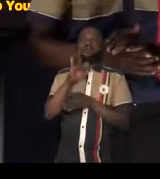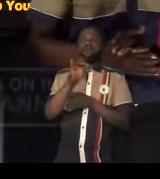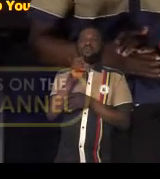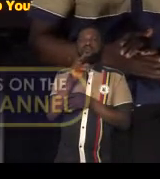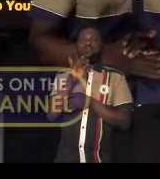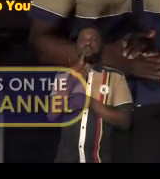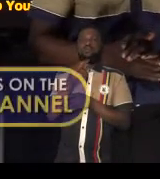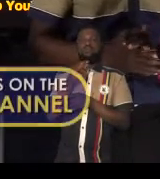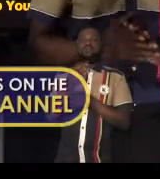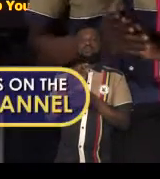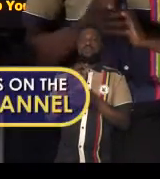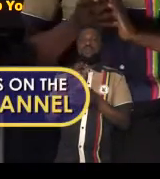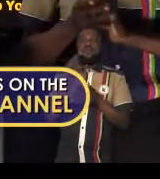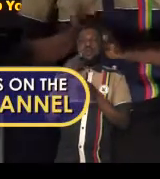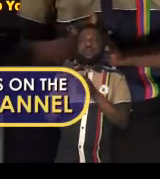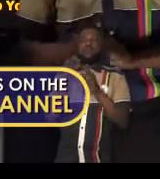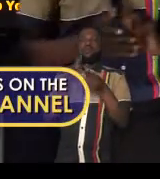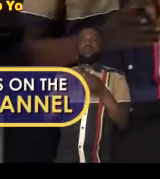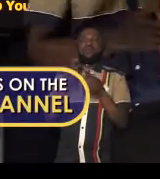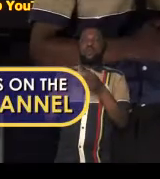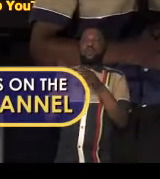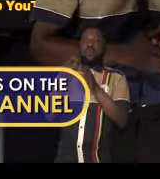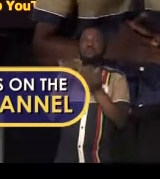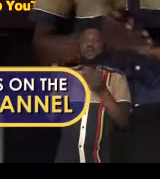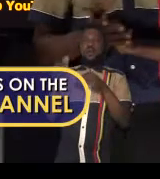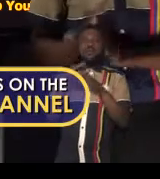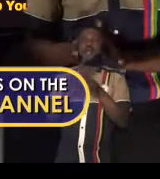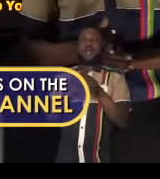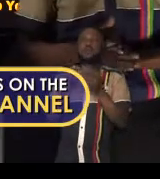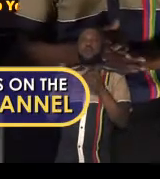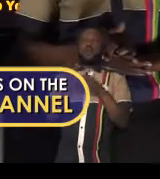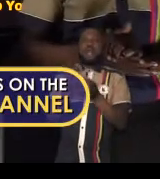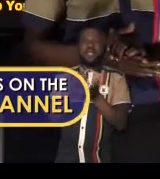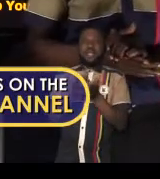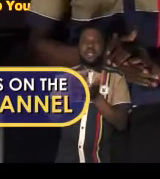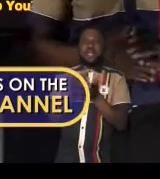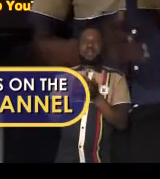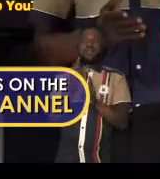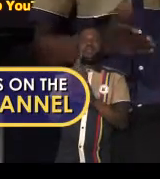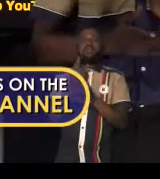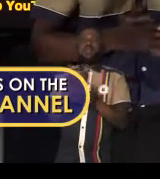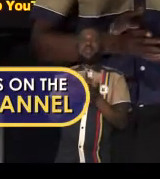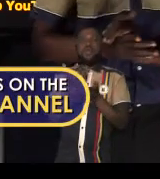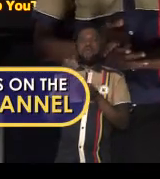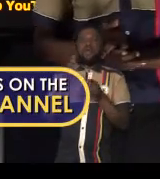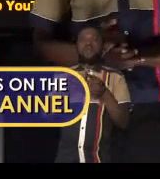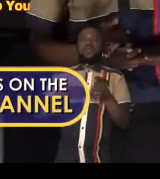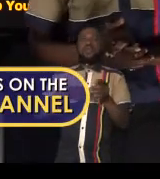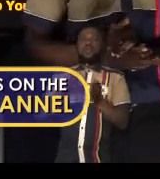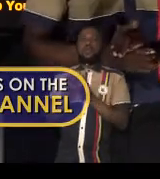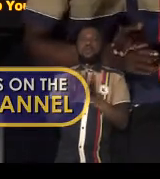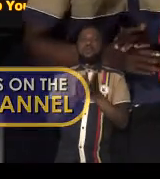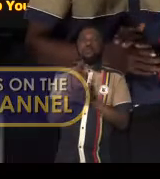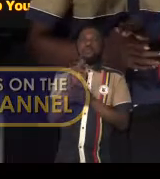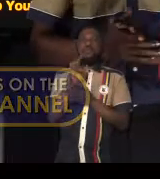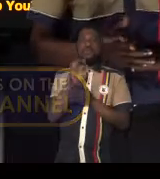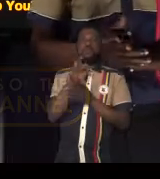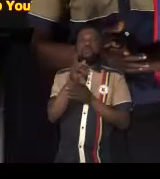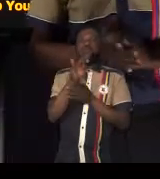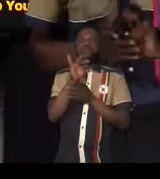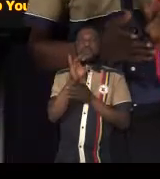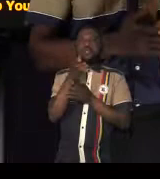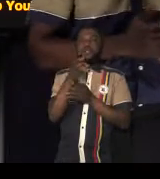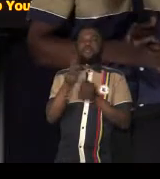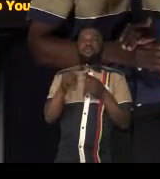SUBEB YouTube channel for you to watch over and over again. Just subscribe to Lagos SUBEB YouTube